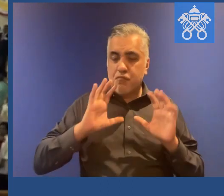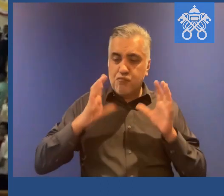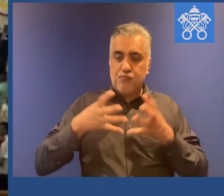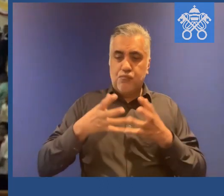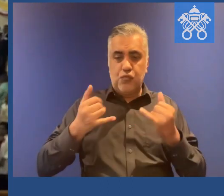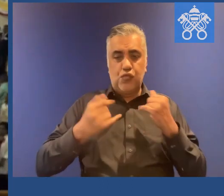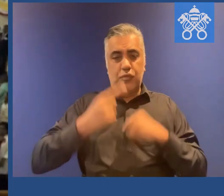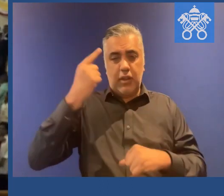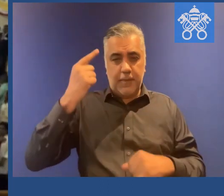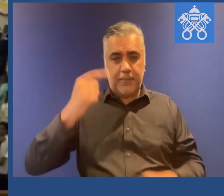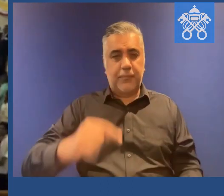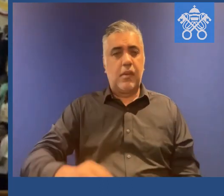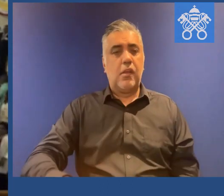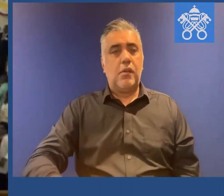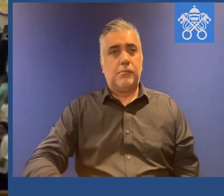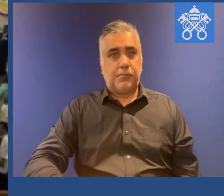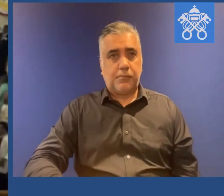today.